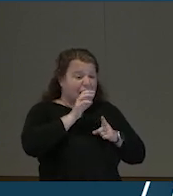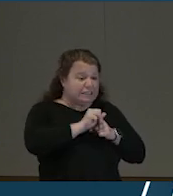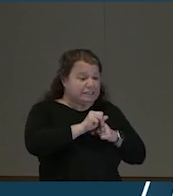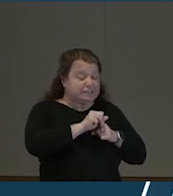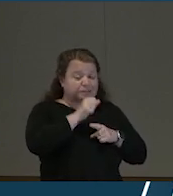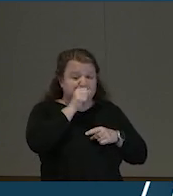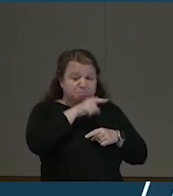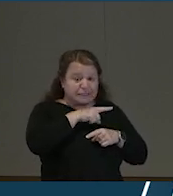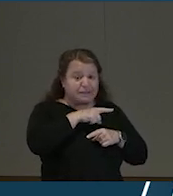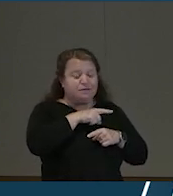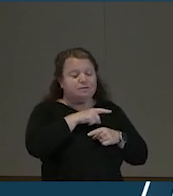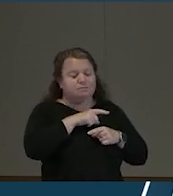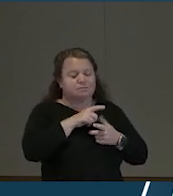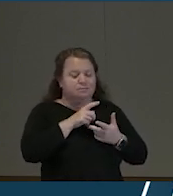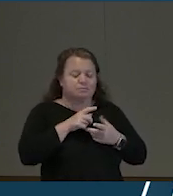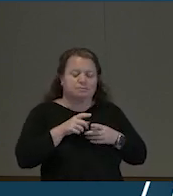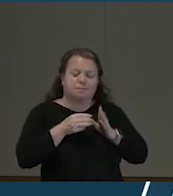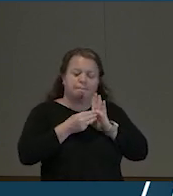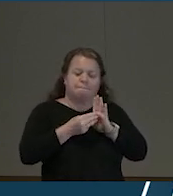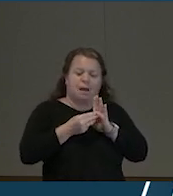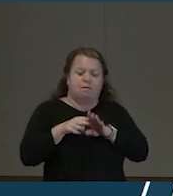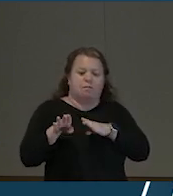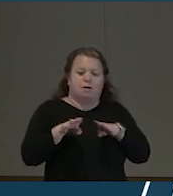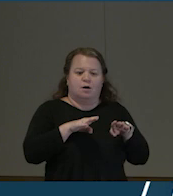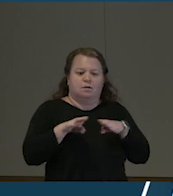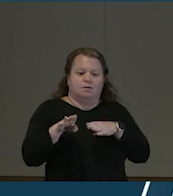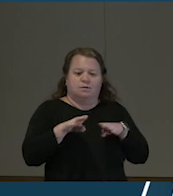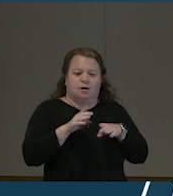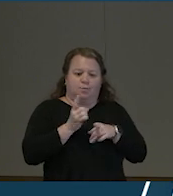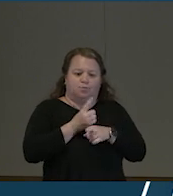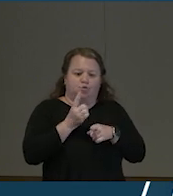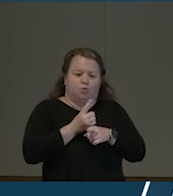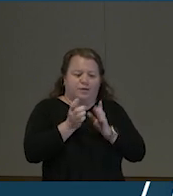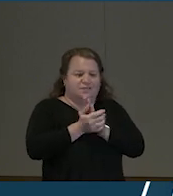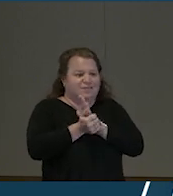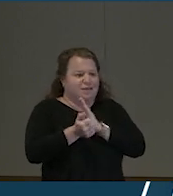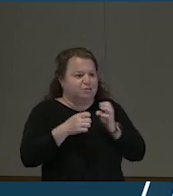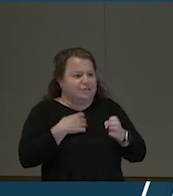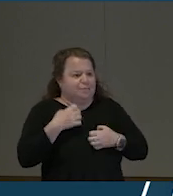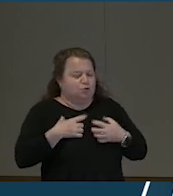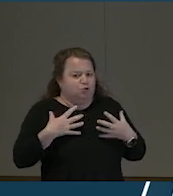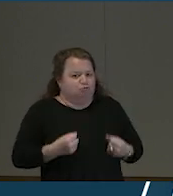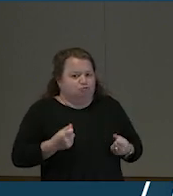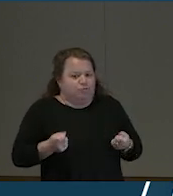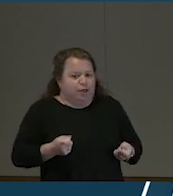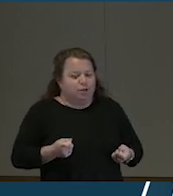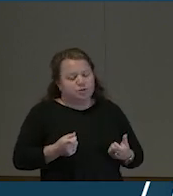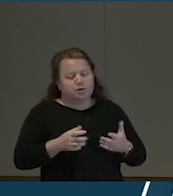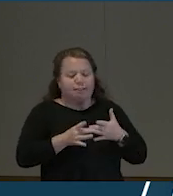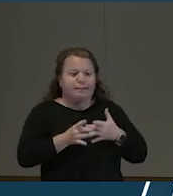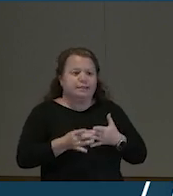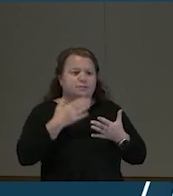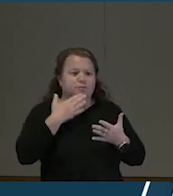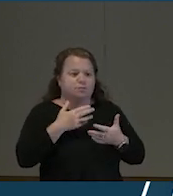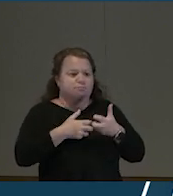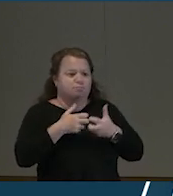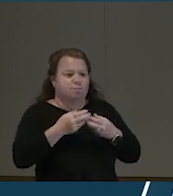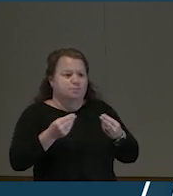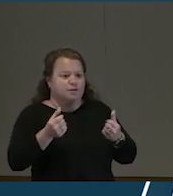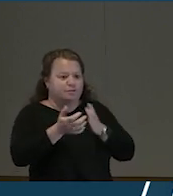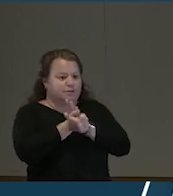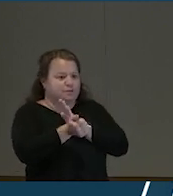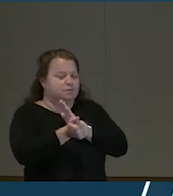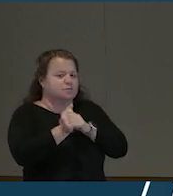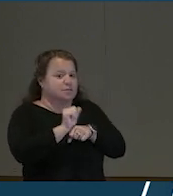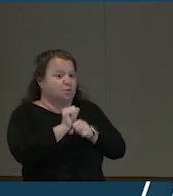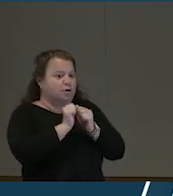right? Modeling those appropriate social skills and emotional regulation will lead to problem-solving skills. So they all work together and are